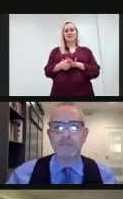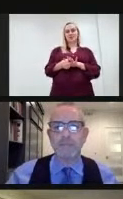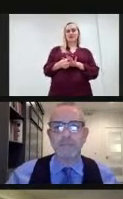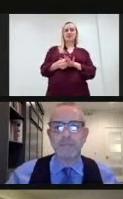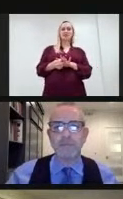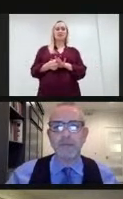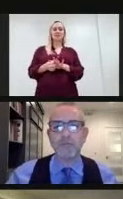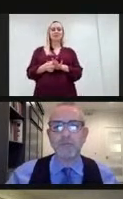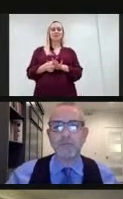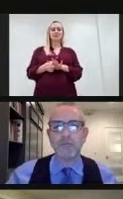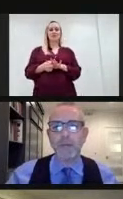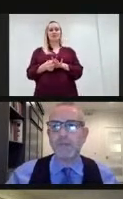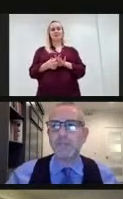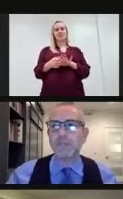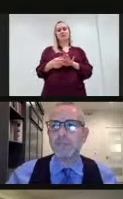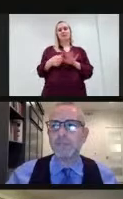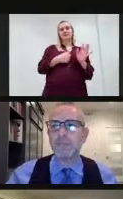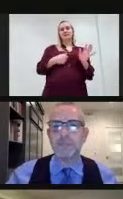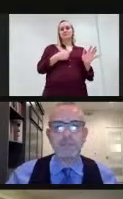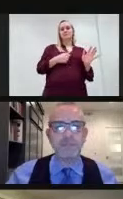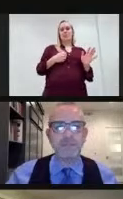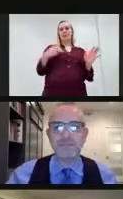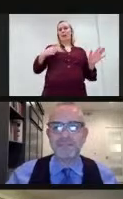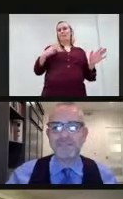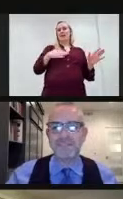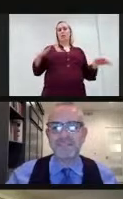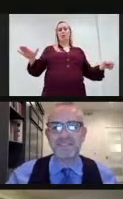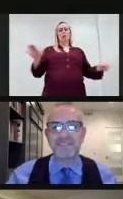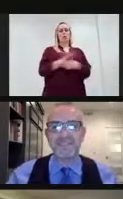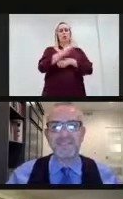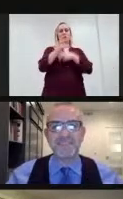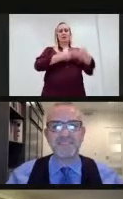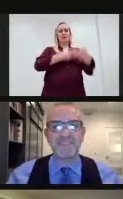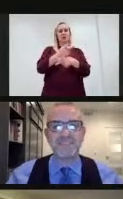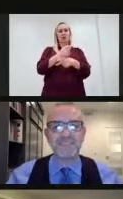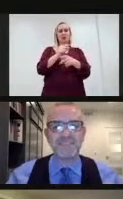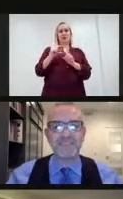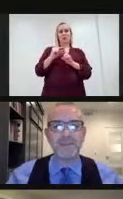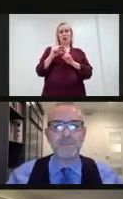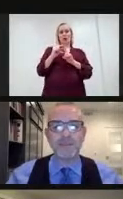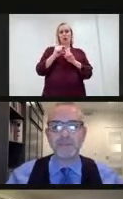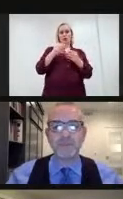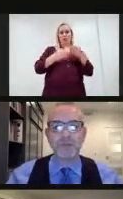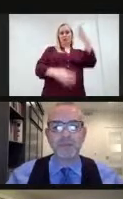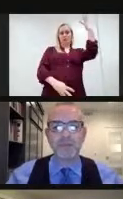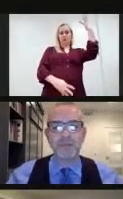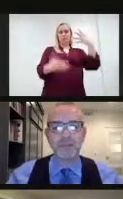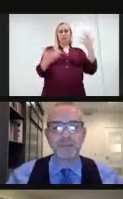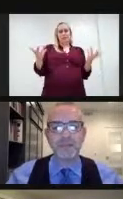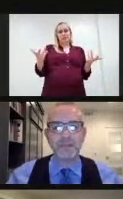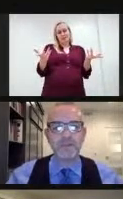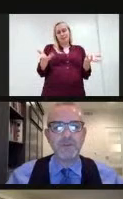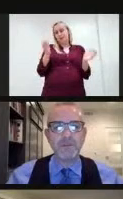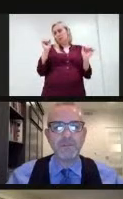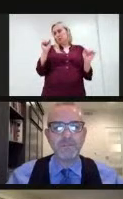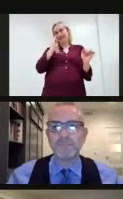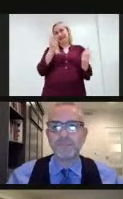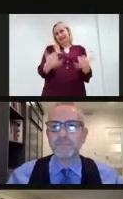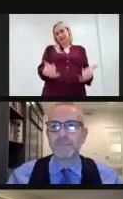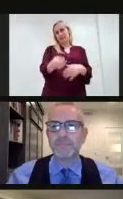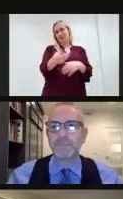Mm-hmm. I'm sorry, it's like my whole version of Word, but at least. Yeah, that looks great. Can see it,